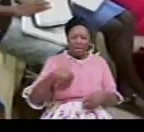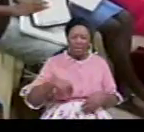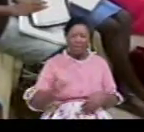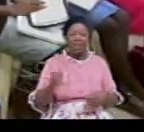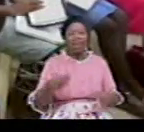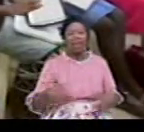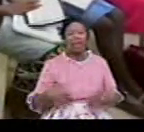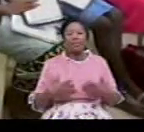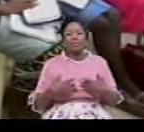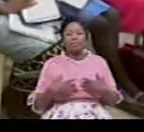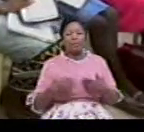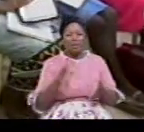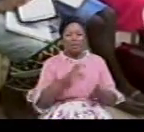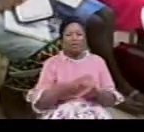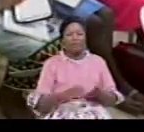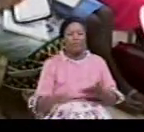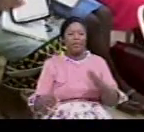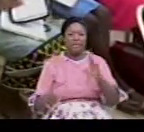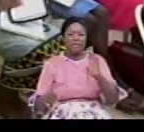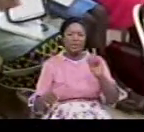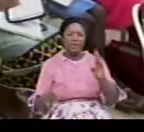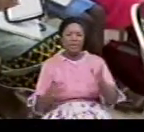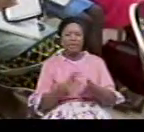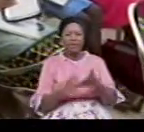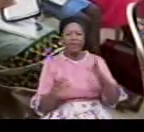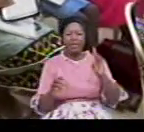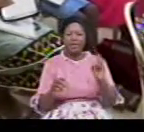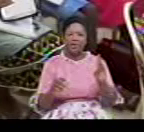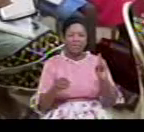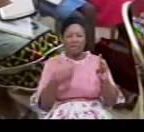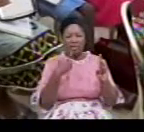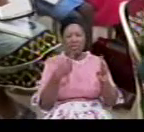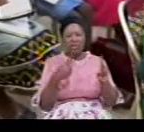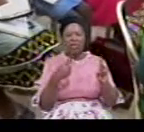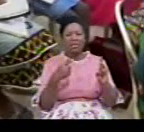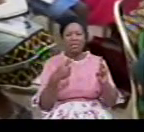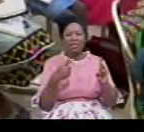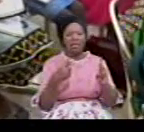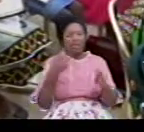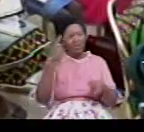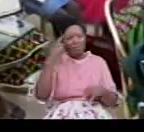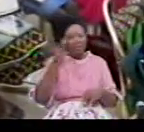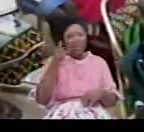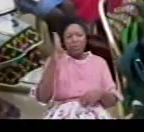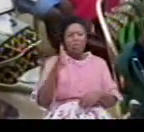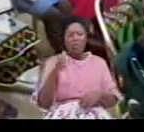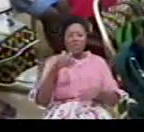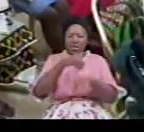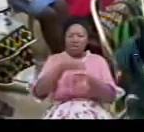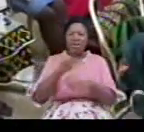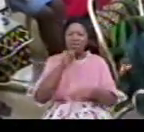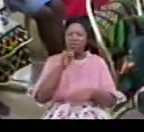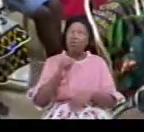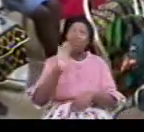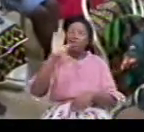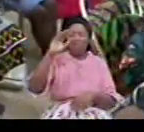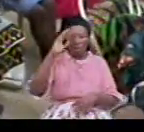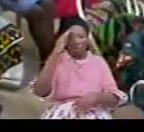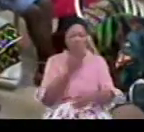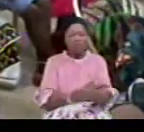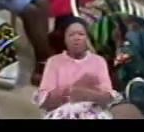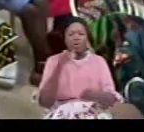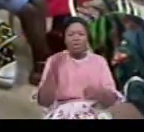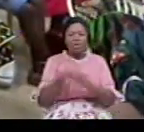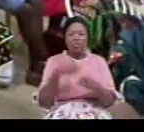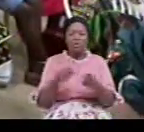verse 17. Verse 17 says, for God sent not his son into the world